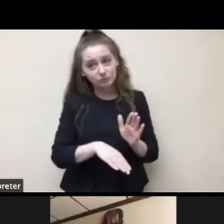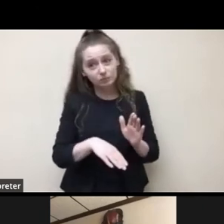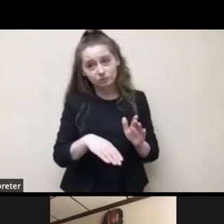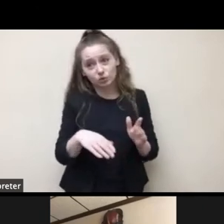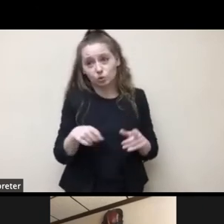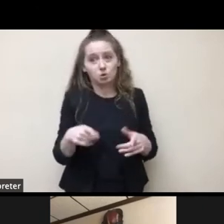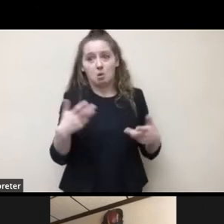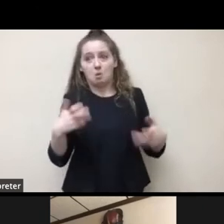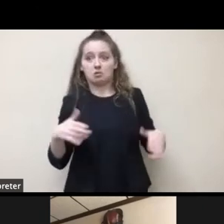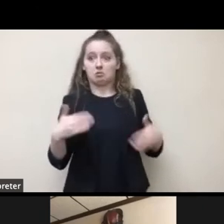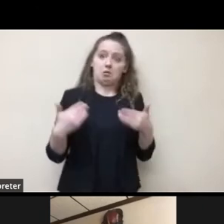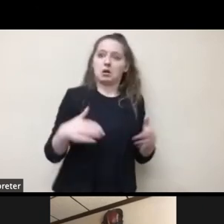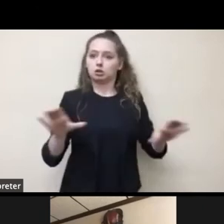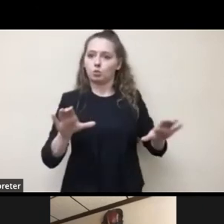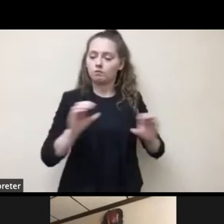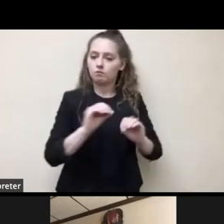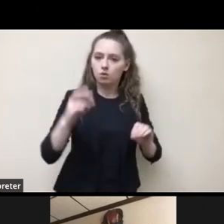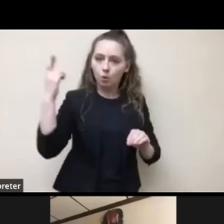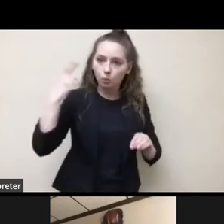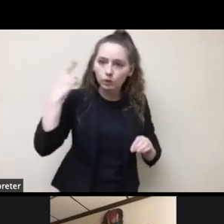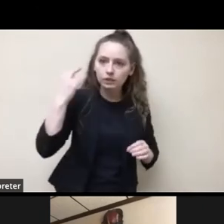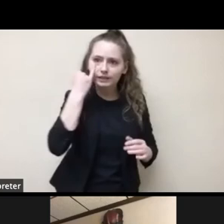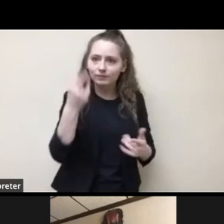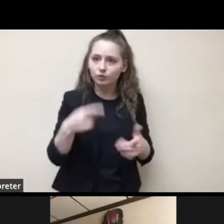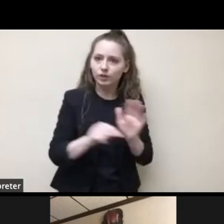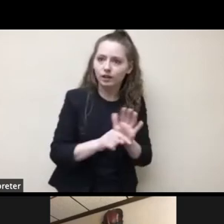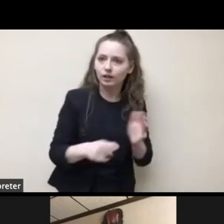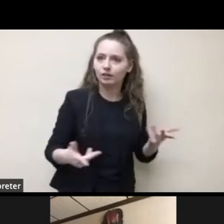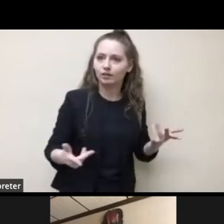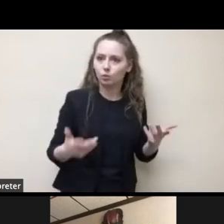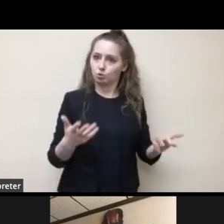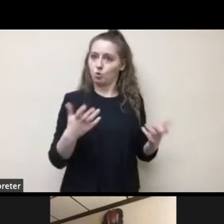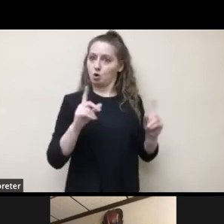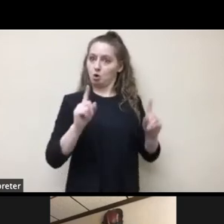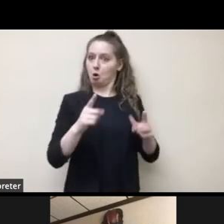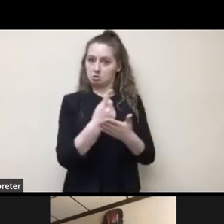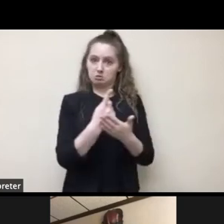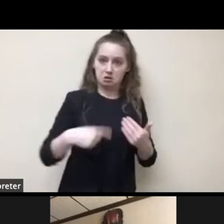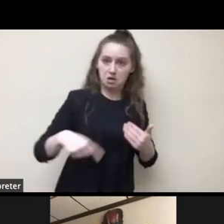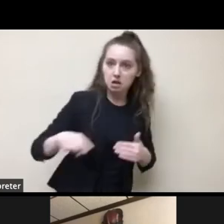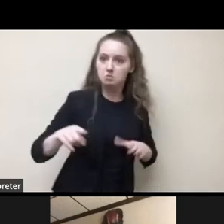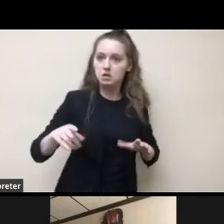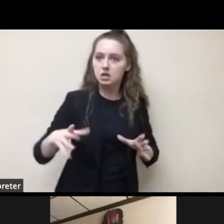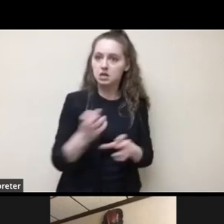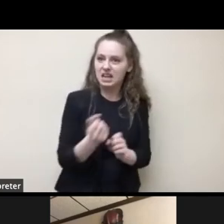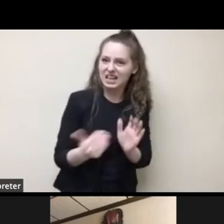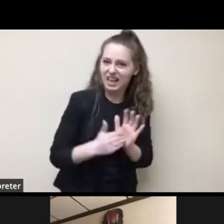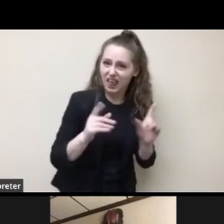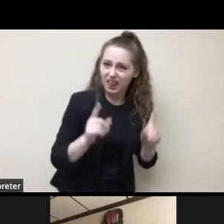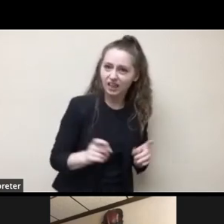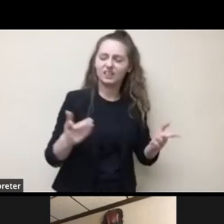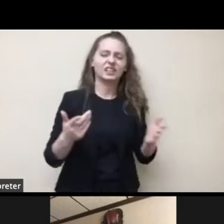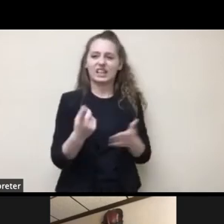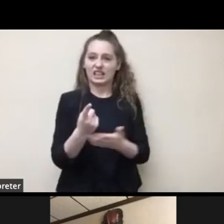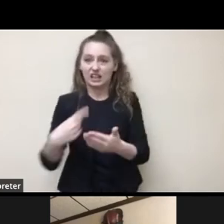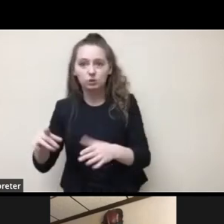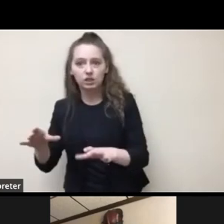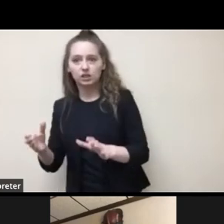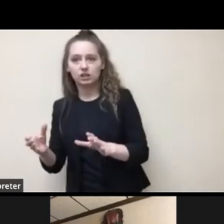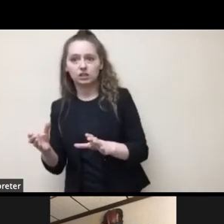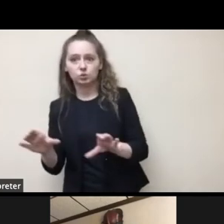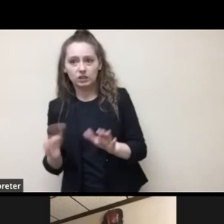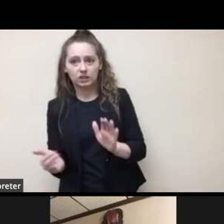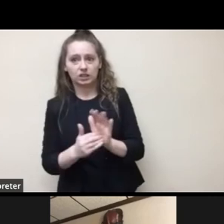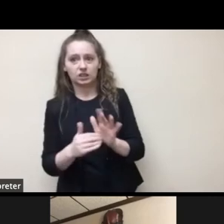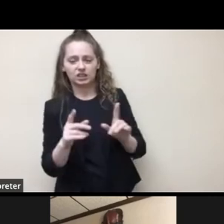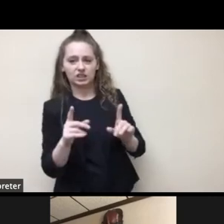do it, because if you're negative, well, what do you want to go next week and get it again, or the next week and get it again? You just can't afford to do that. So